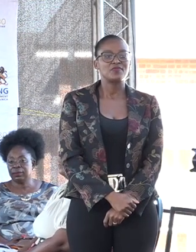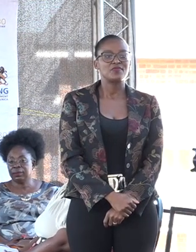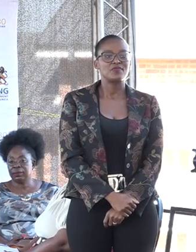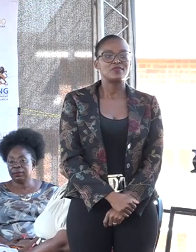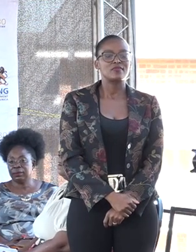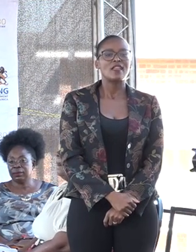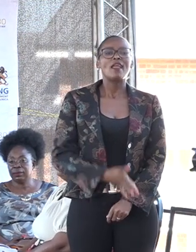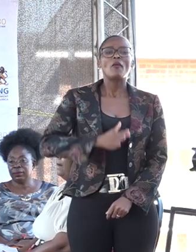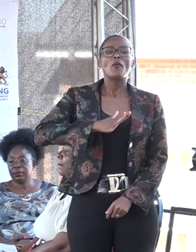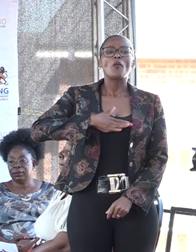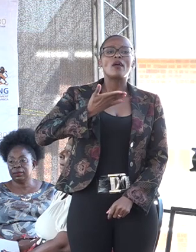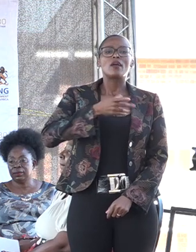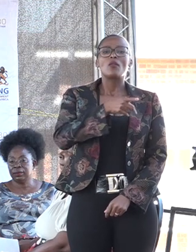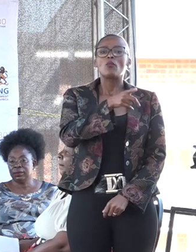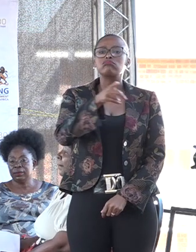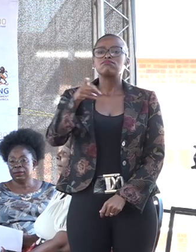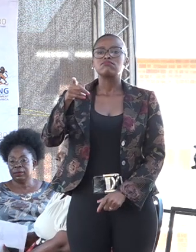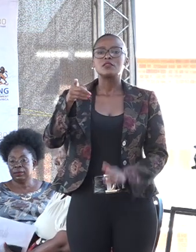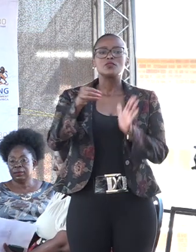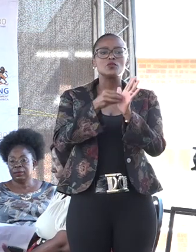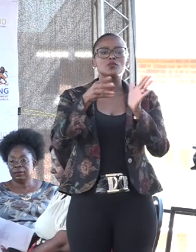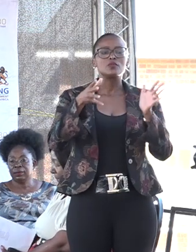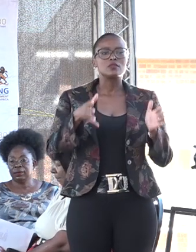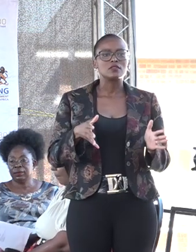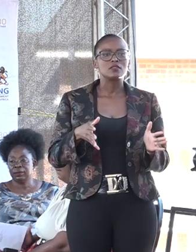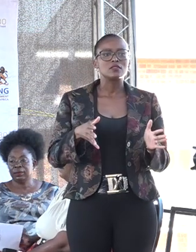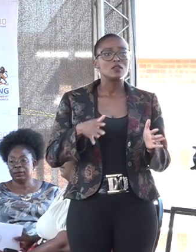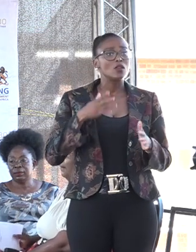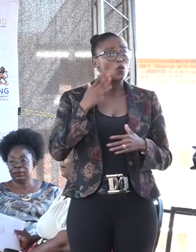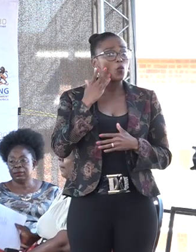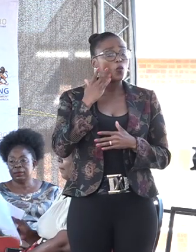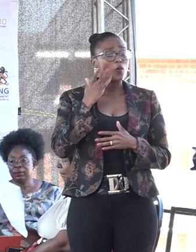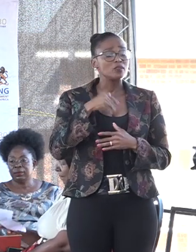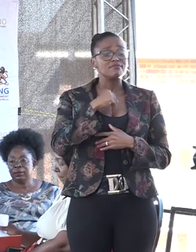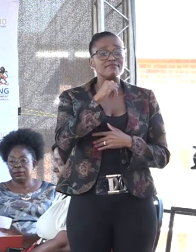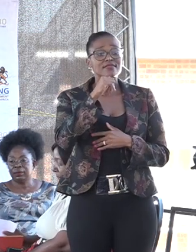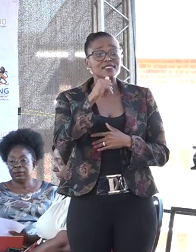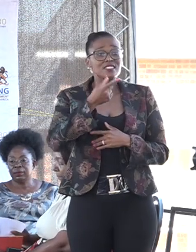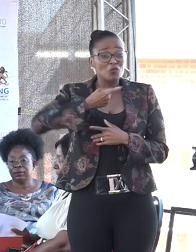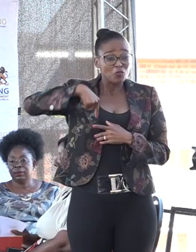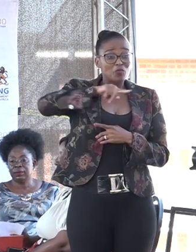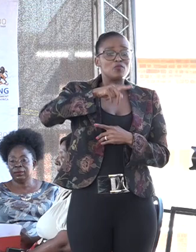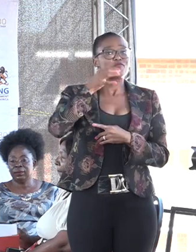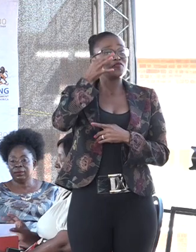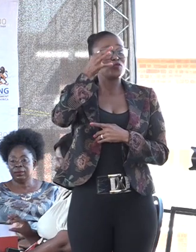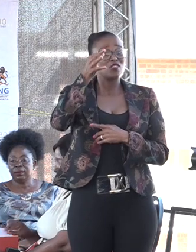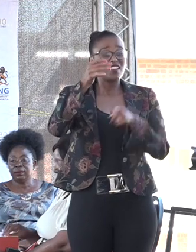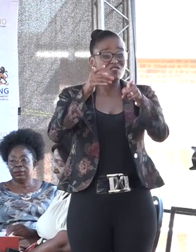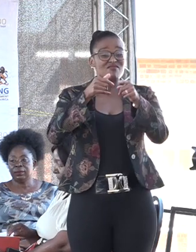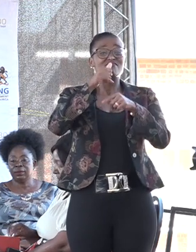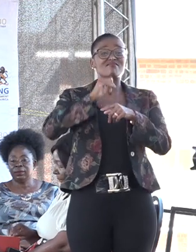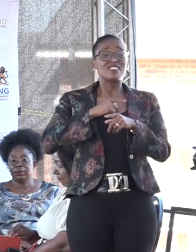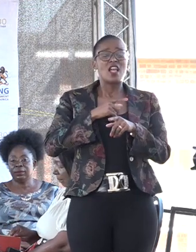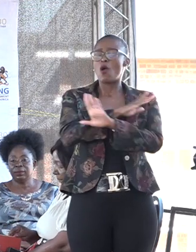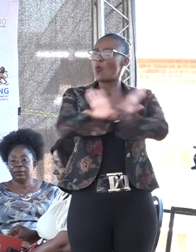I want all learners, when I say we are the future, you must say no one